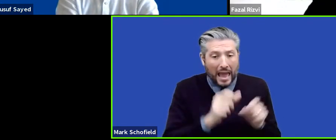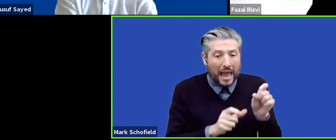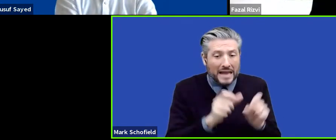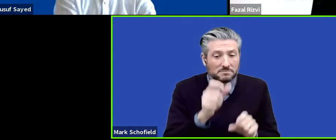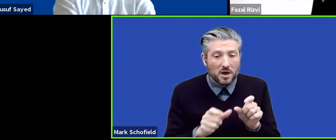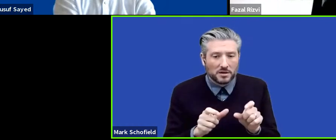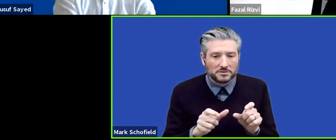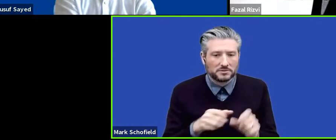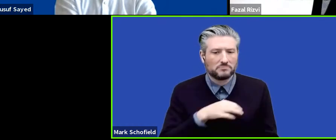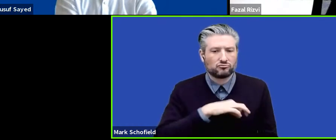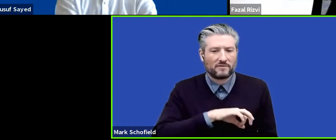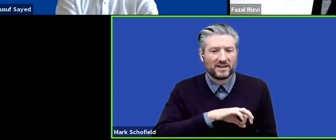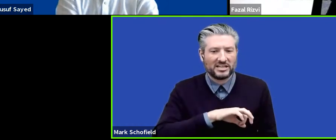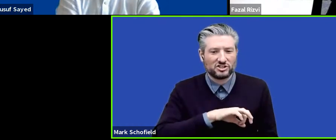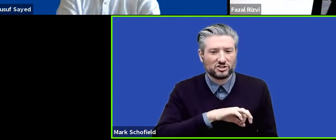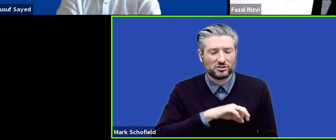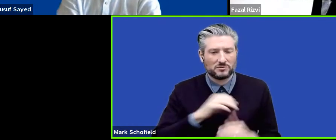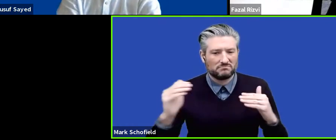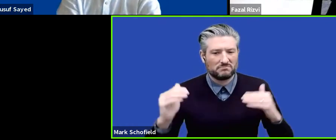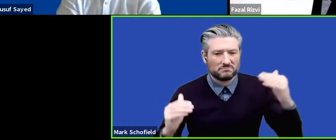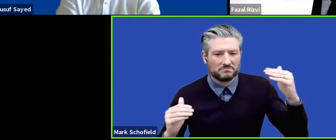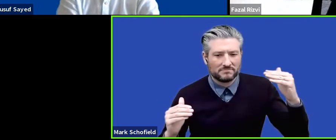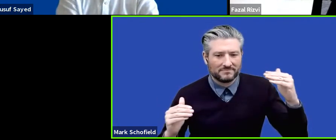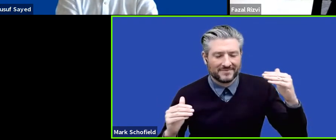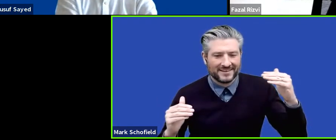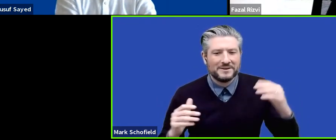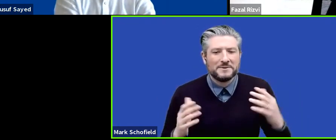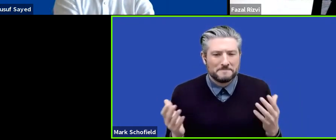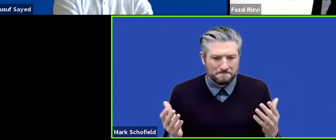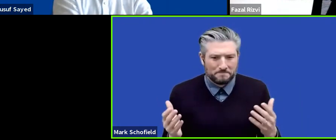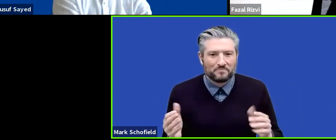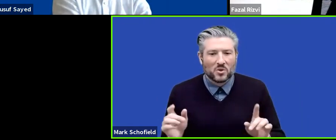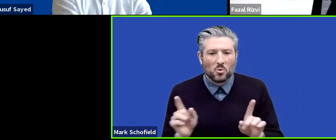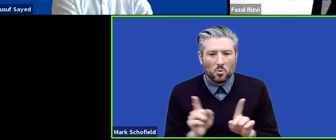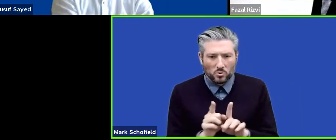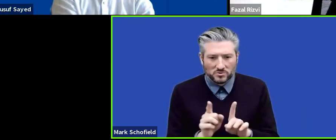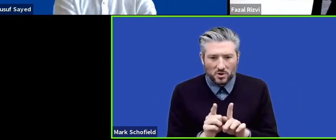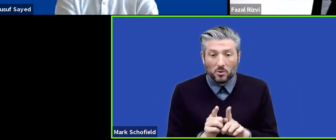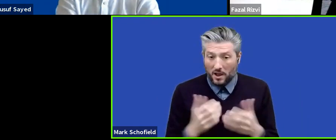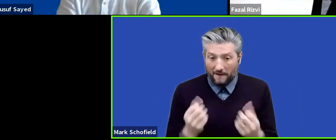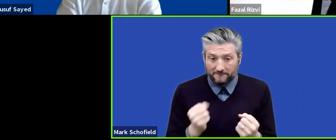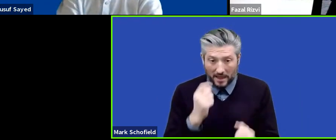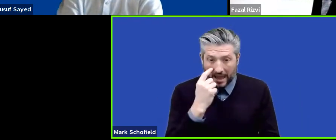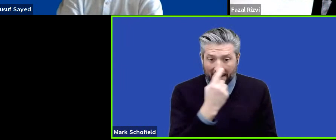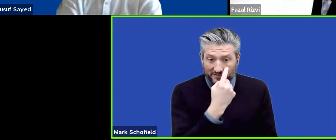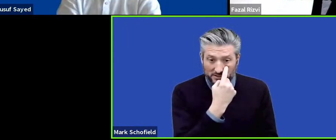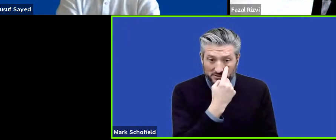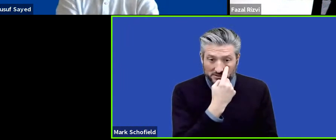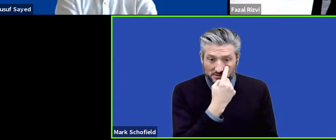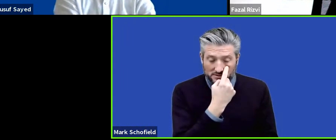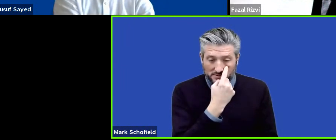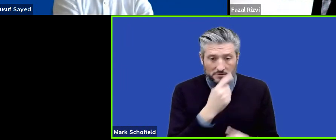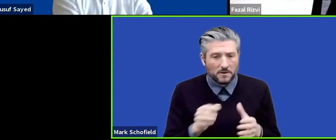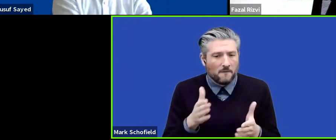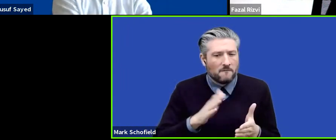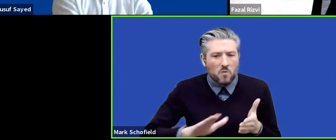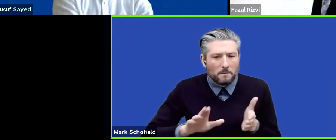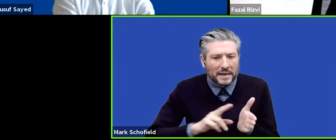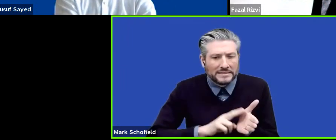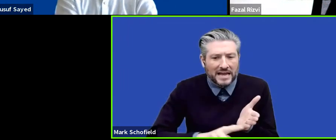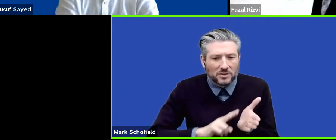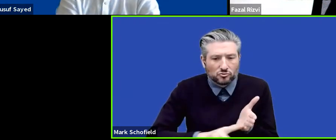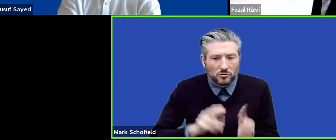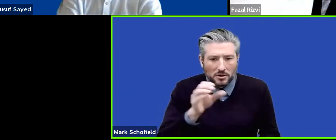primarily that's been the expertise of a particular kind of evidence, mainly natural sciences. So it's been